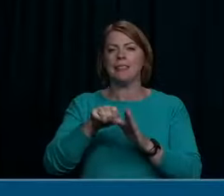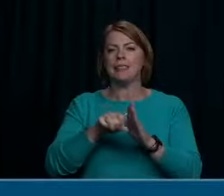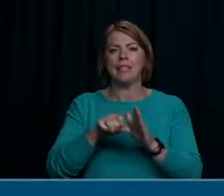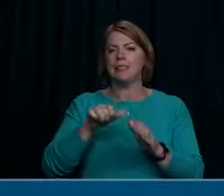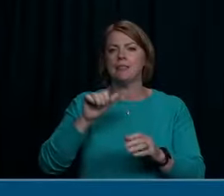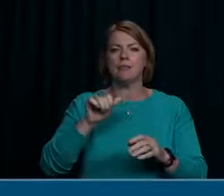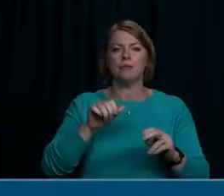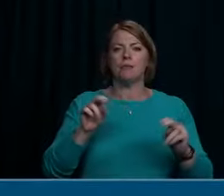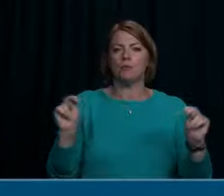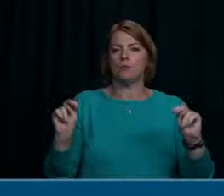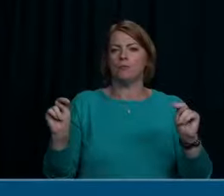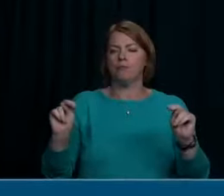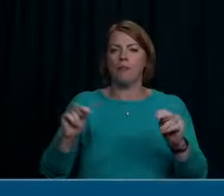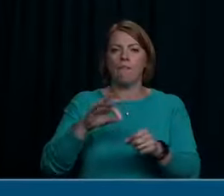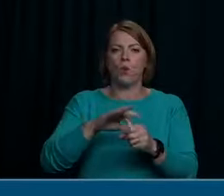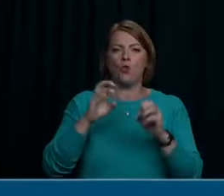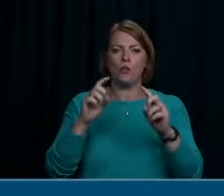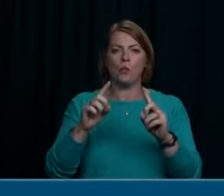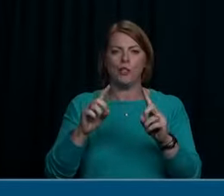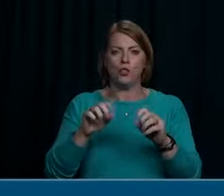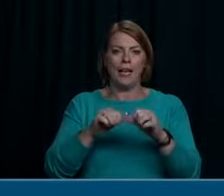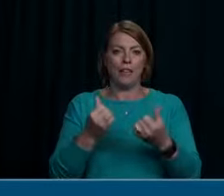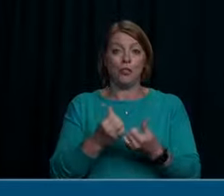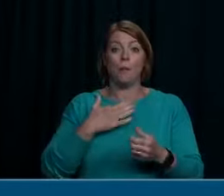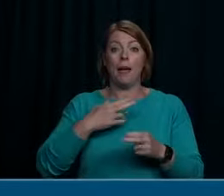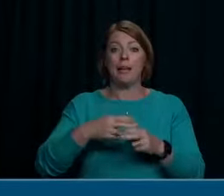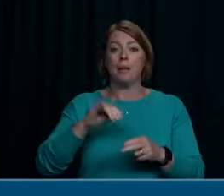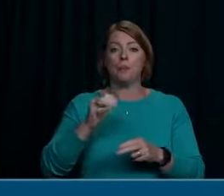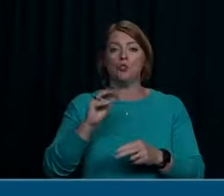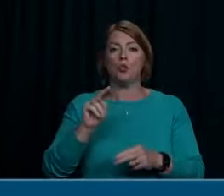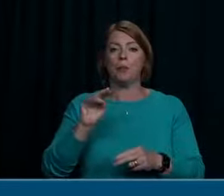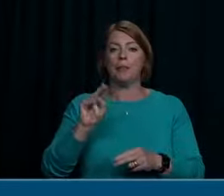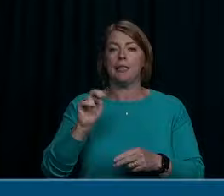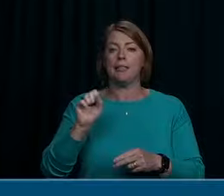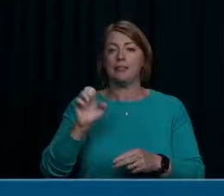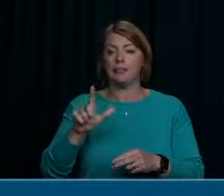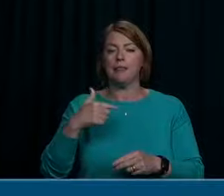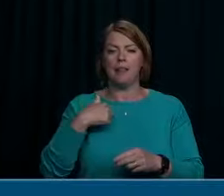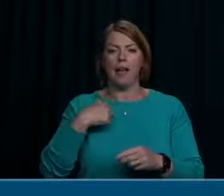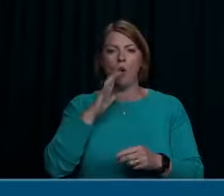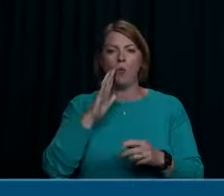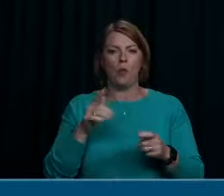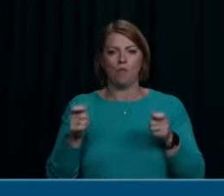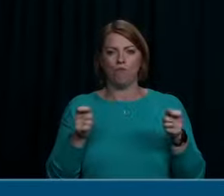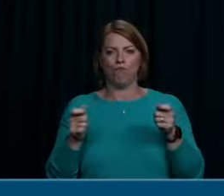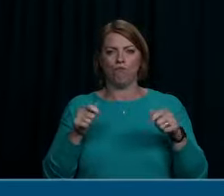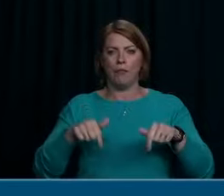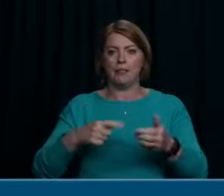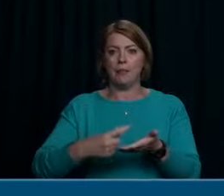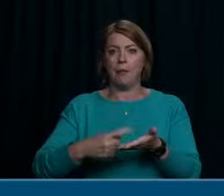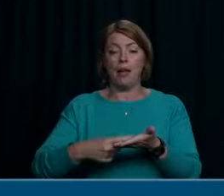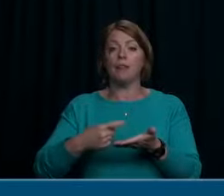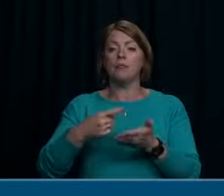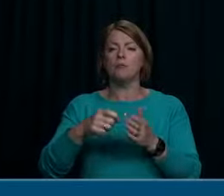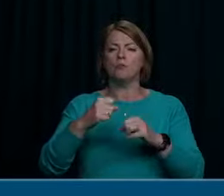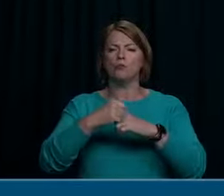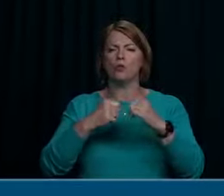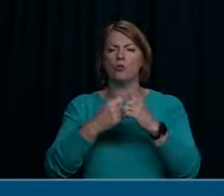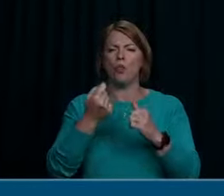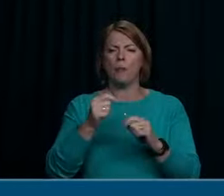Voter Education Agency. My name is Jim Ninsel, and I'll be moderating this debate. Our format will be a little different